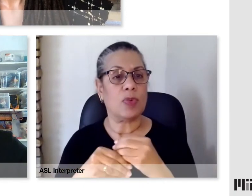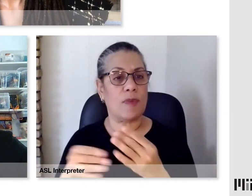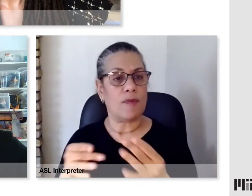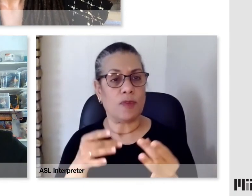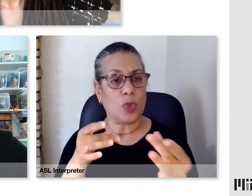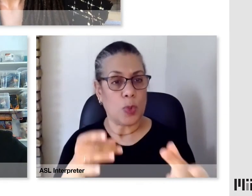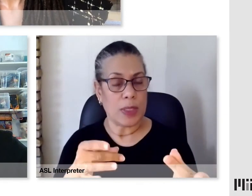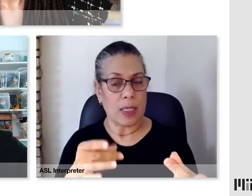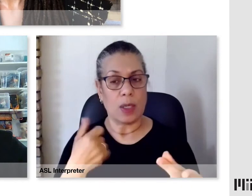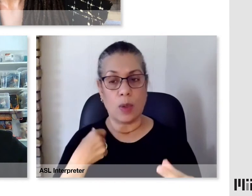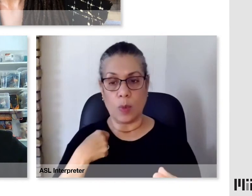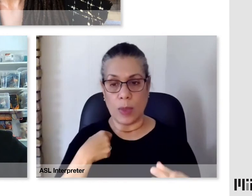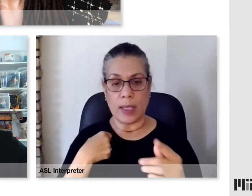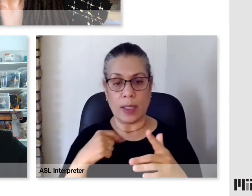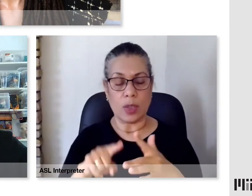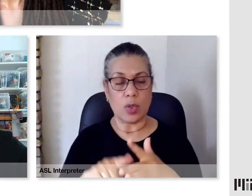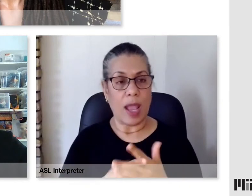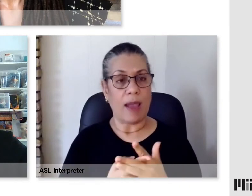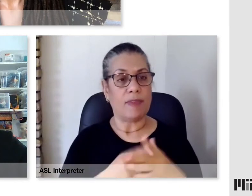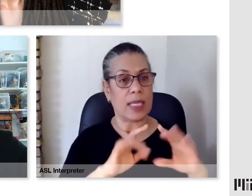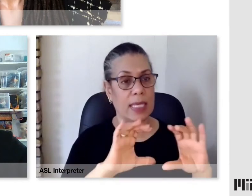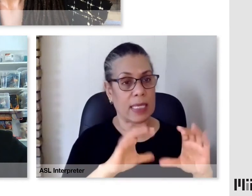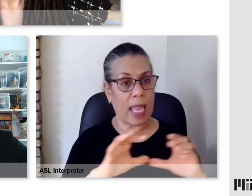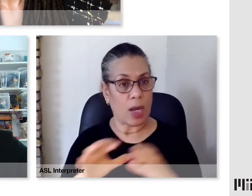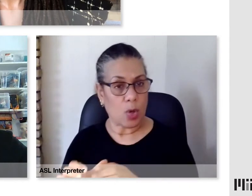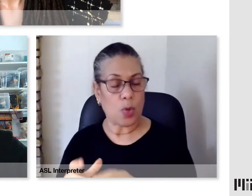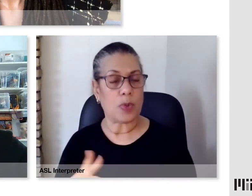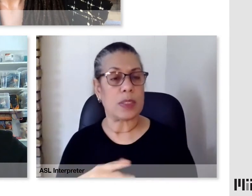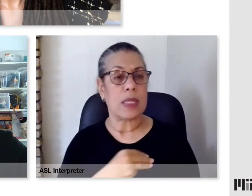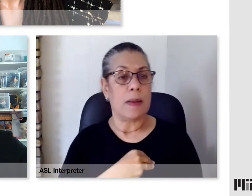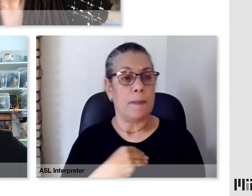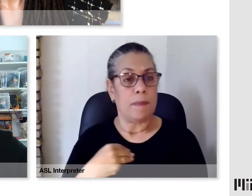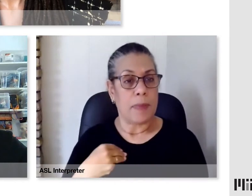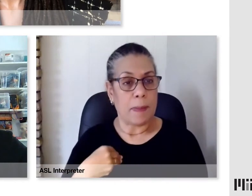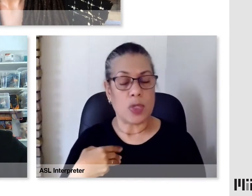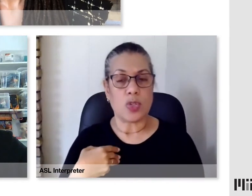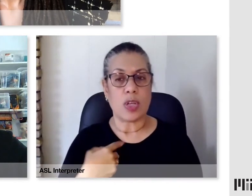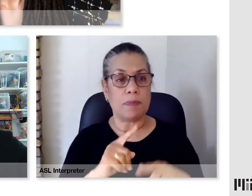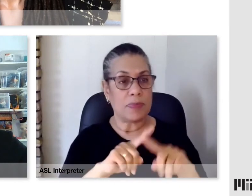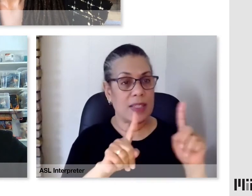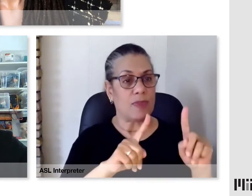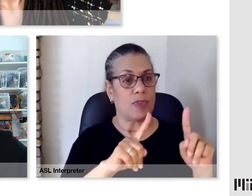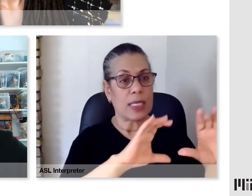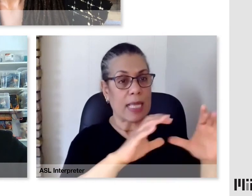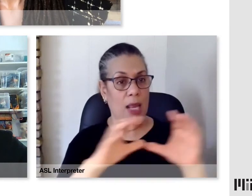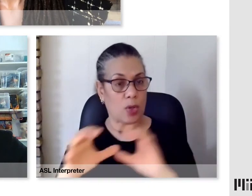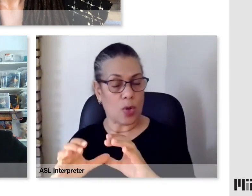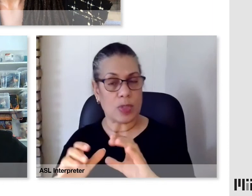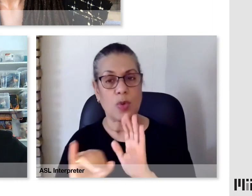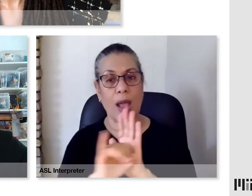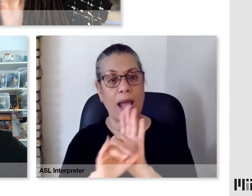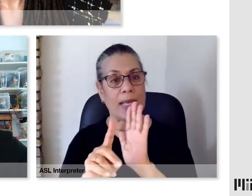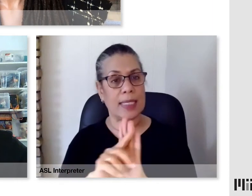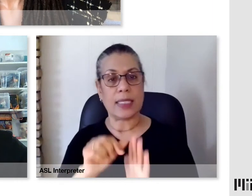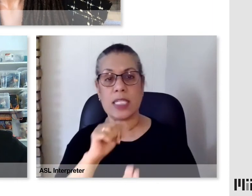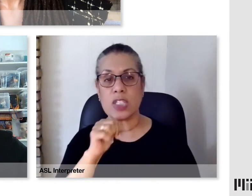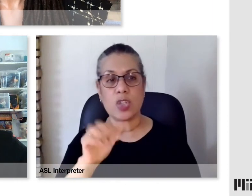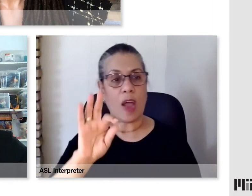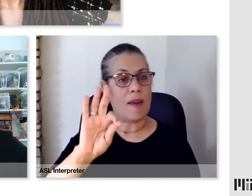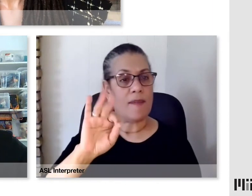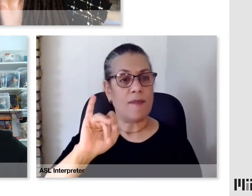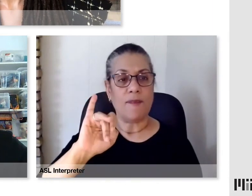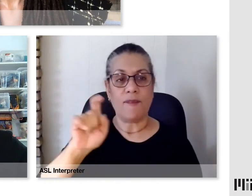which you naturalize into categories, degrees of membership in categories, multiple categories. So your identity isn't fixed at any one particular